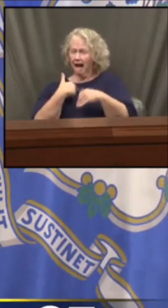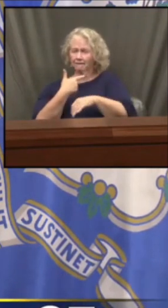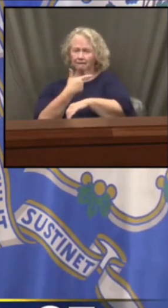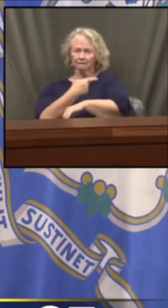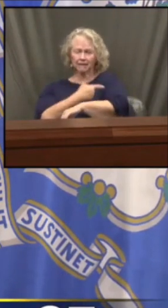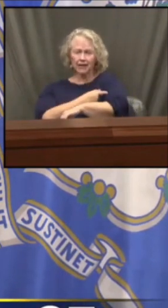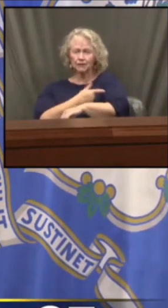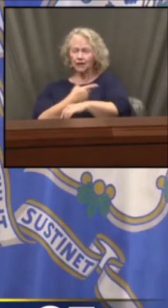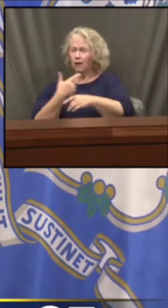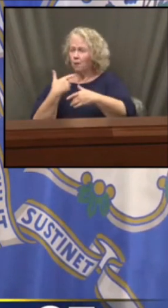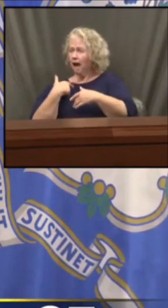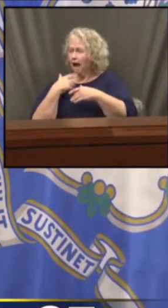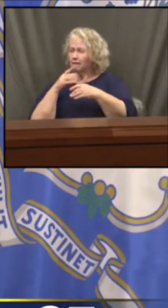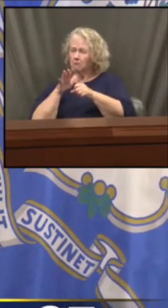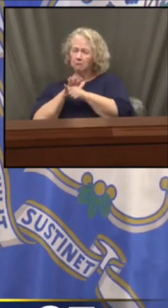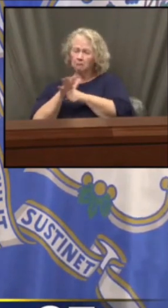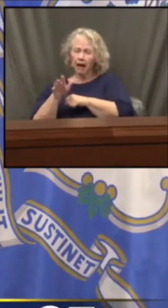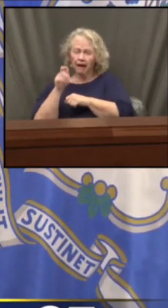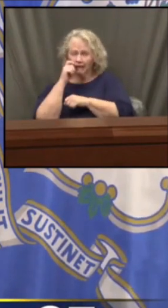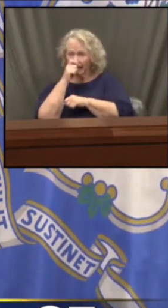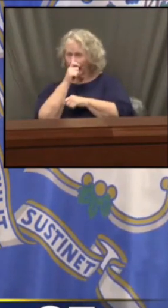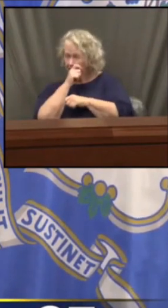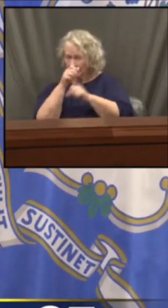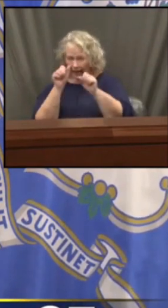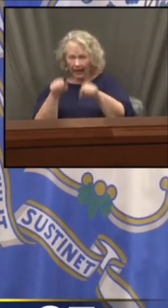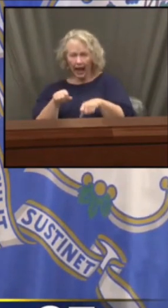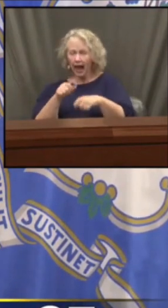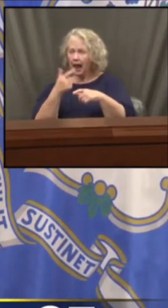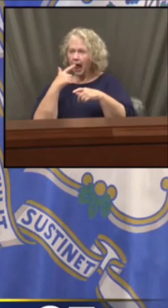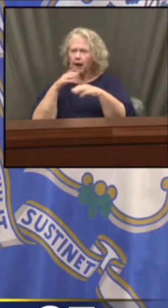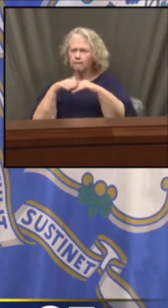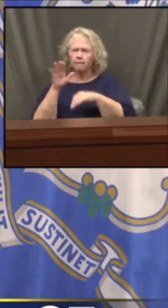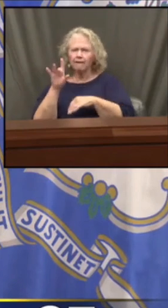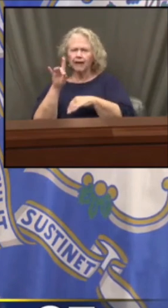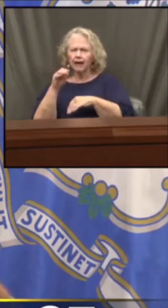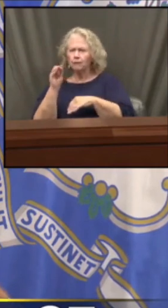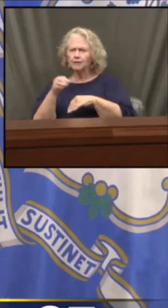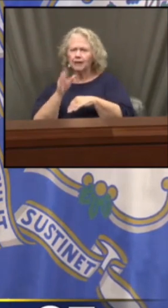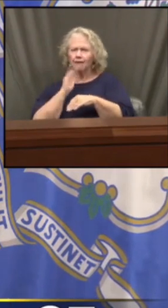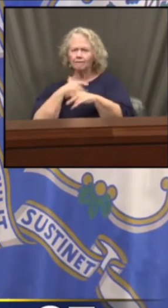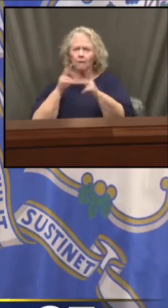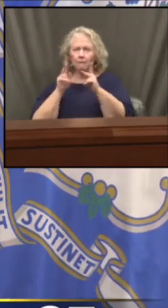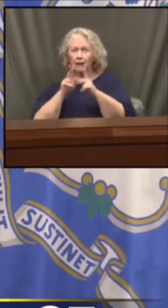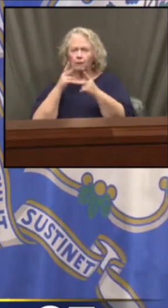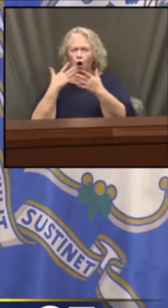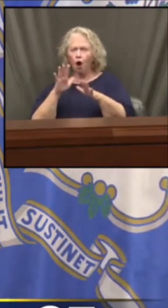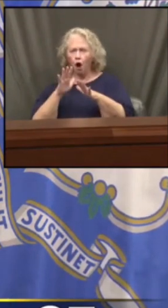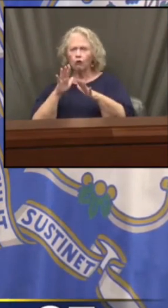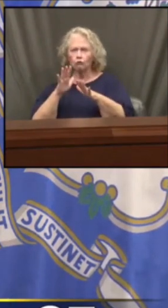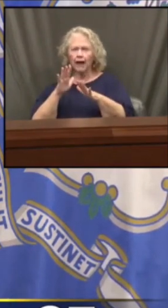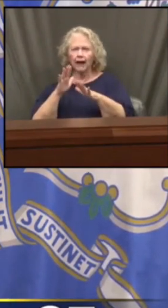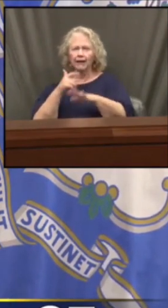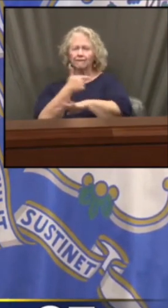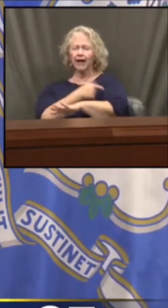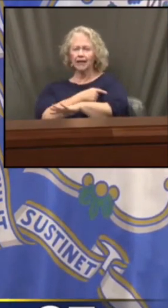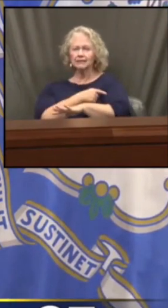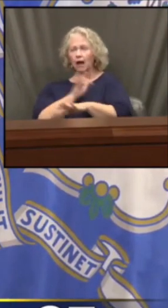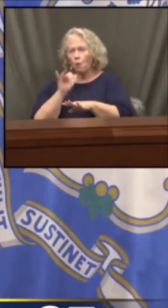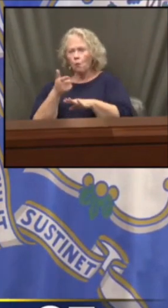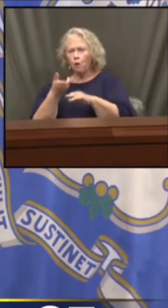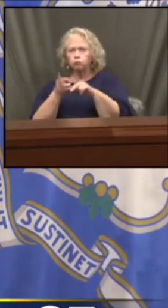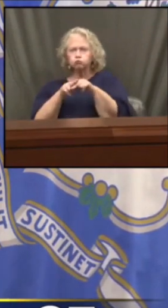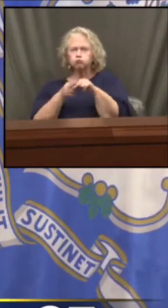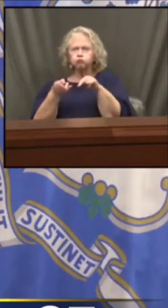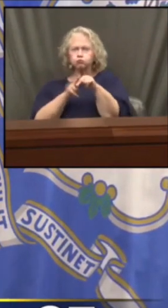got the testing capacity, and we have over 80% of our adults vaccinated. Let's build on that, and that's what makes a difference, and that's